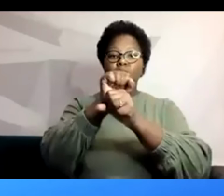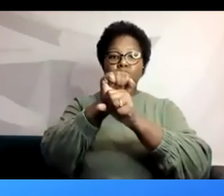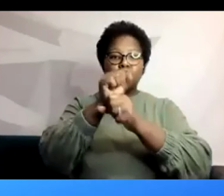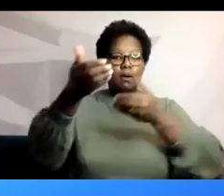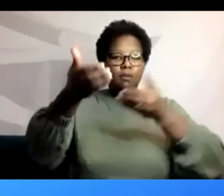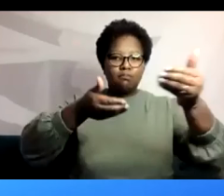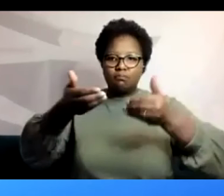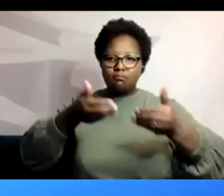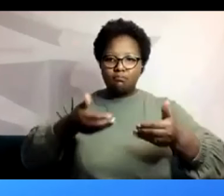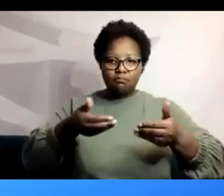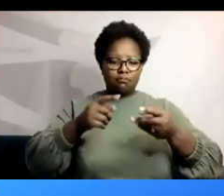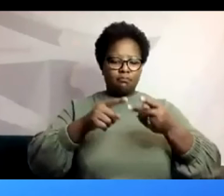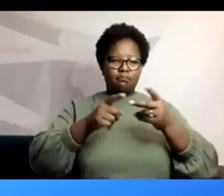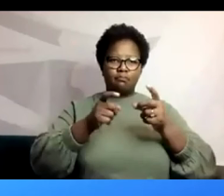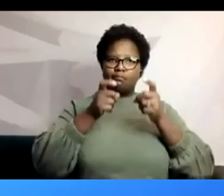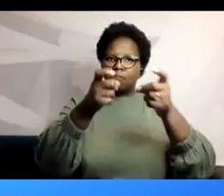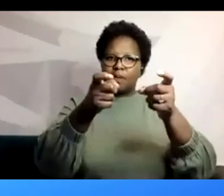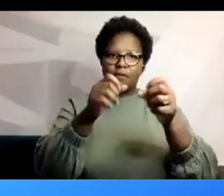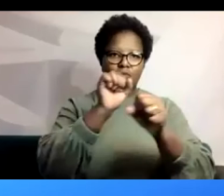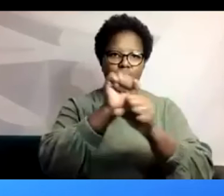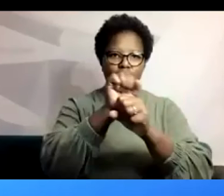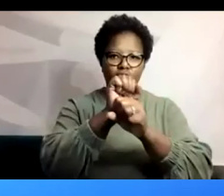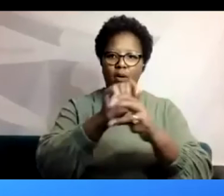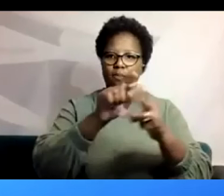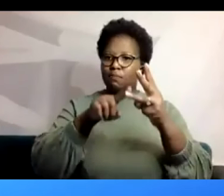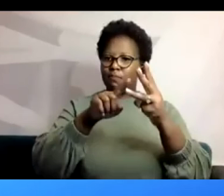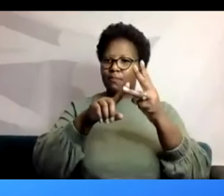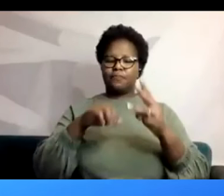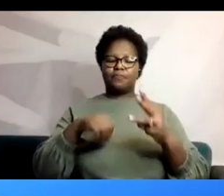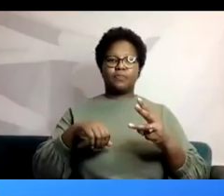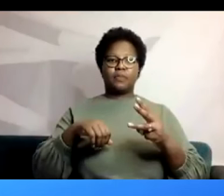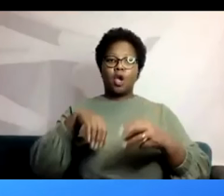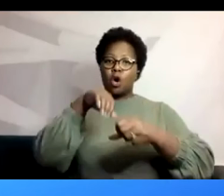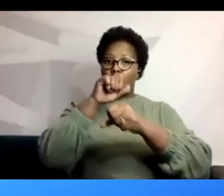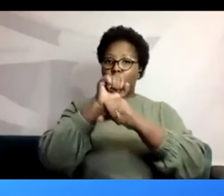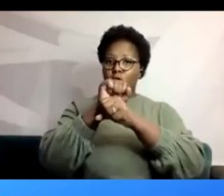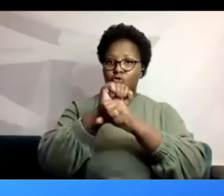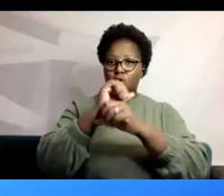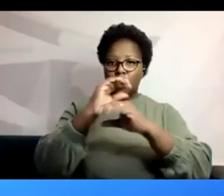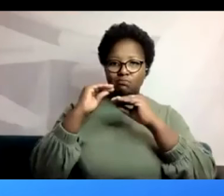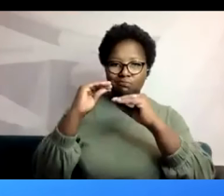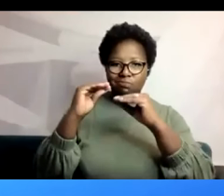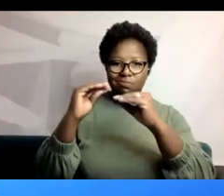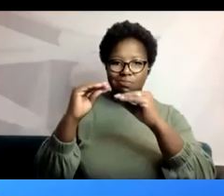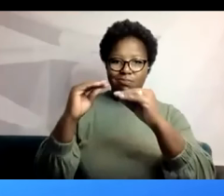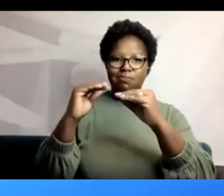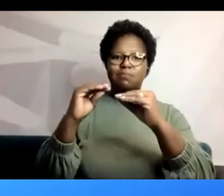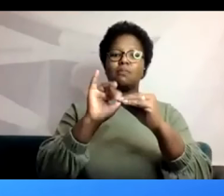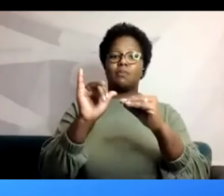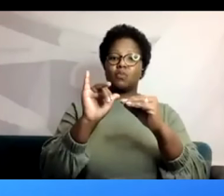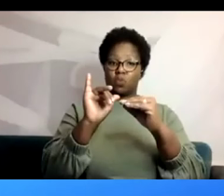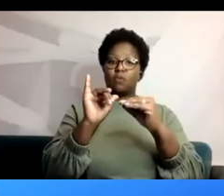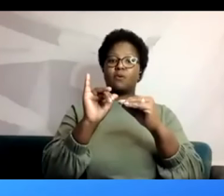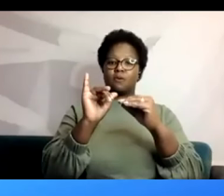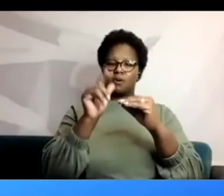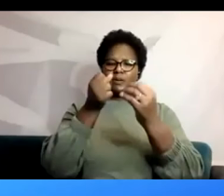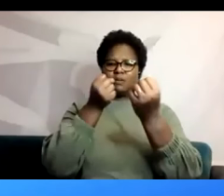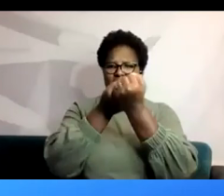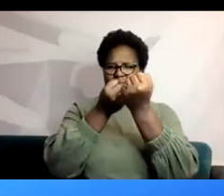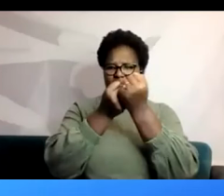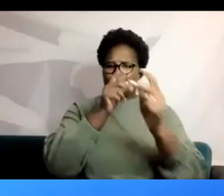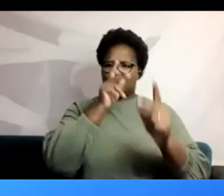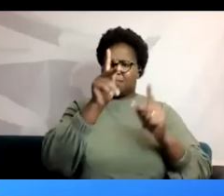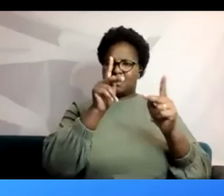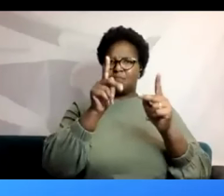jobs and providing job coaching, supporting people in their homes with independent living services, and providing community